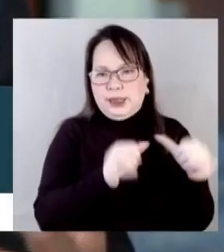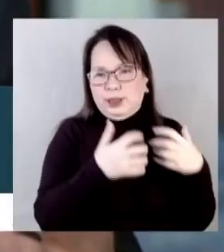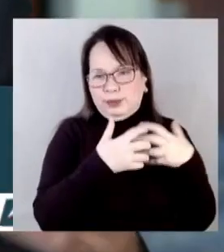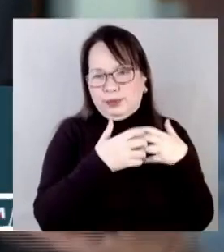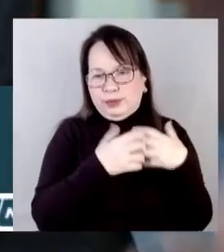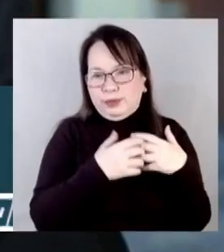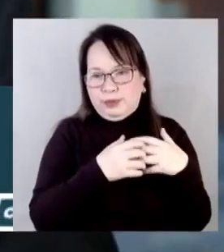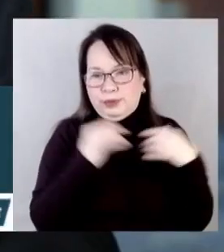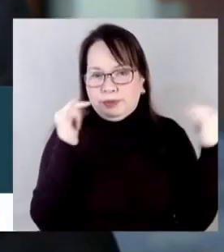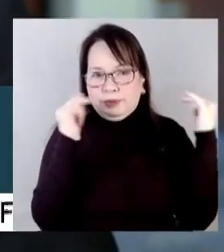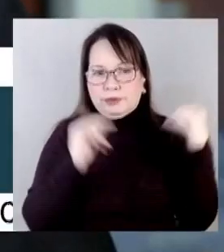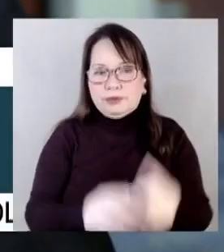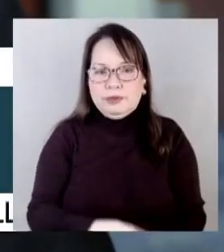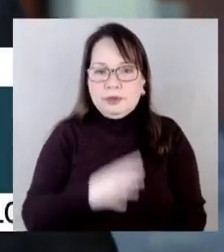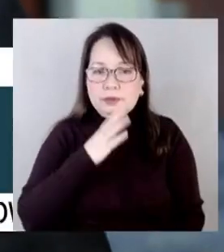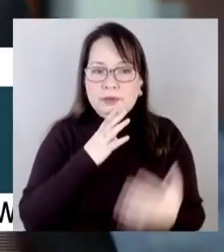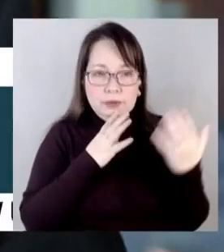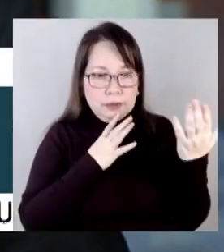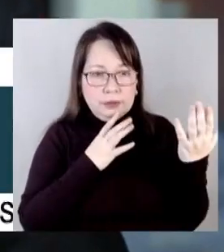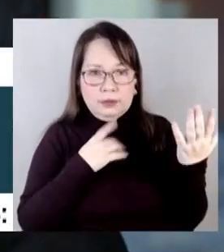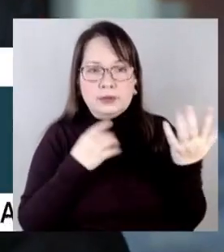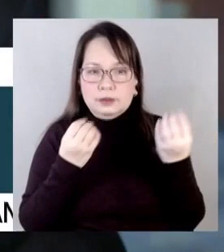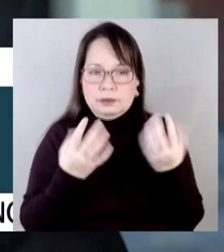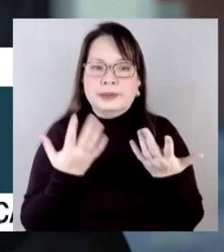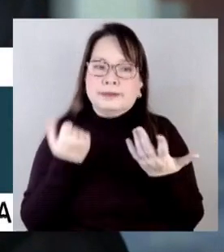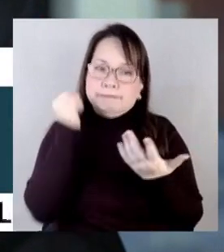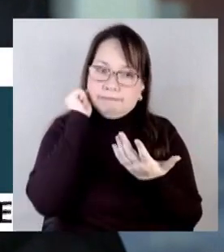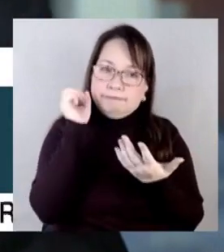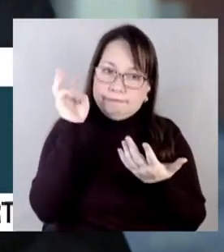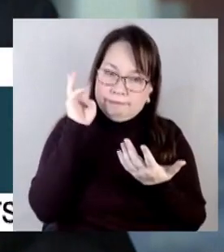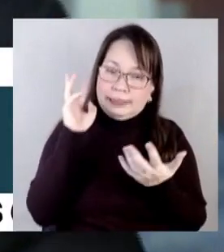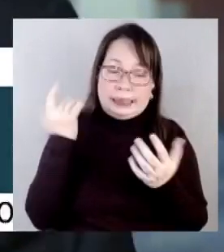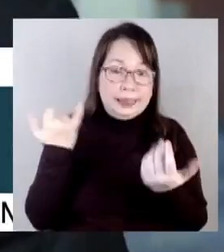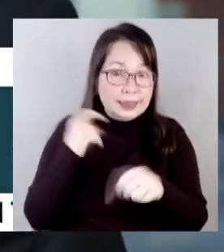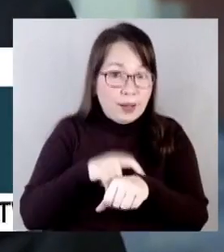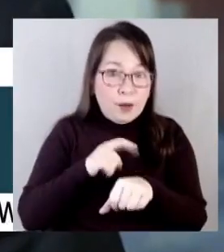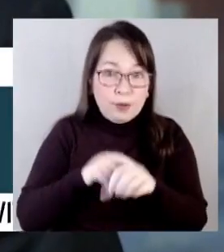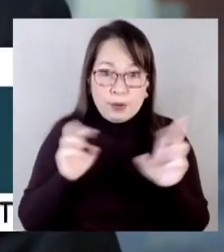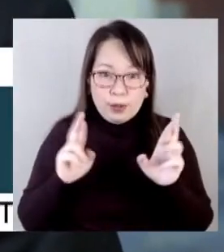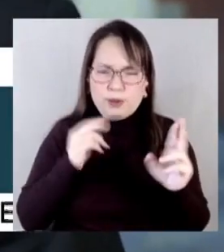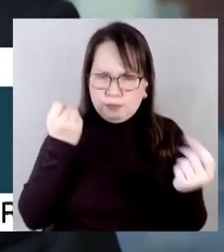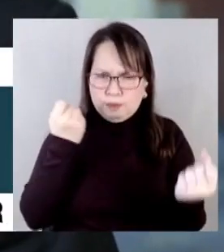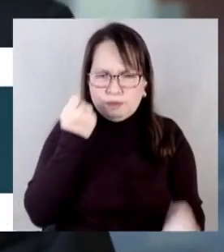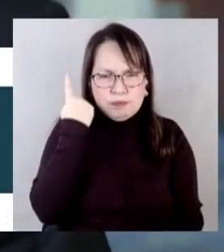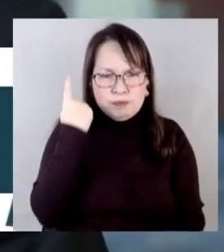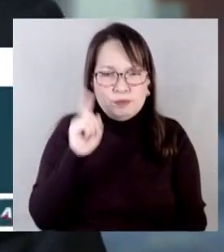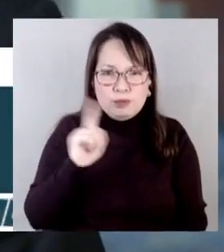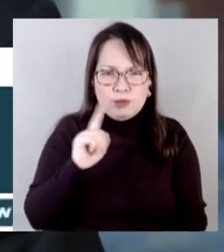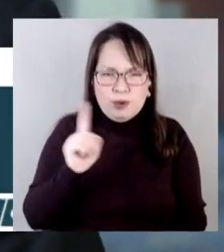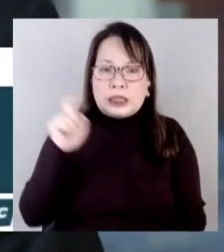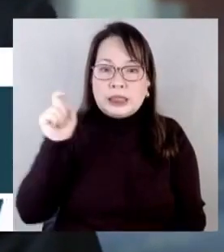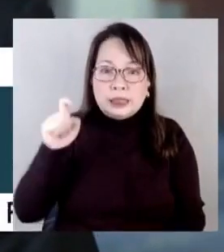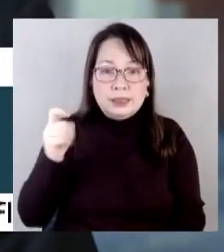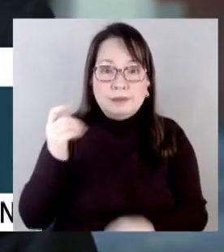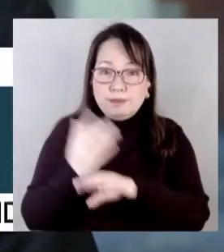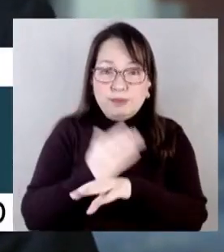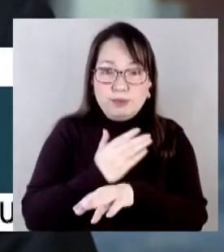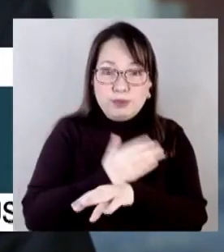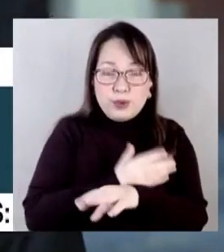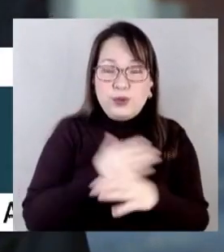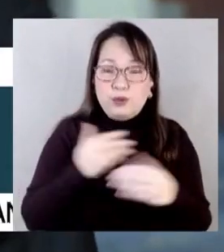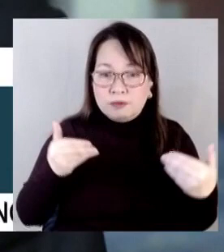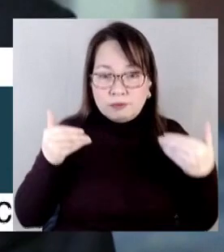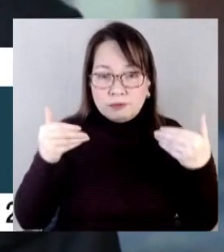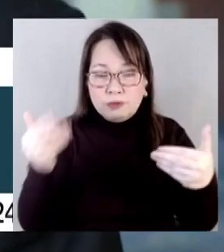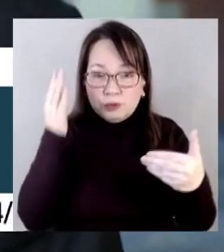This gives us a really important data point and a really important moment to understand what we're going to need moving forward.